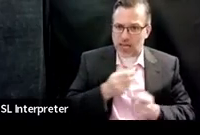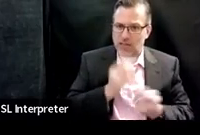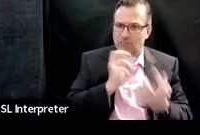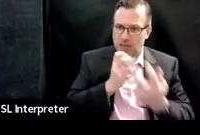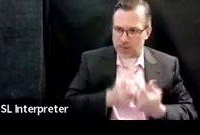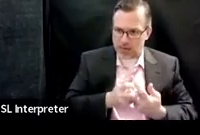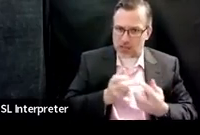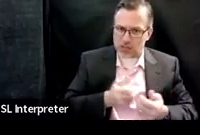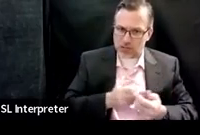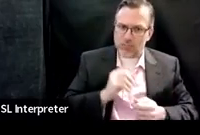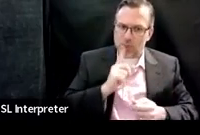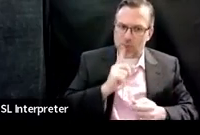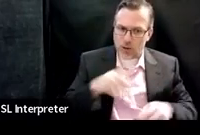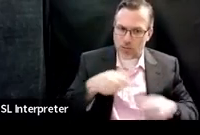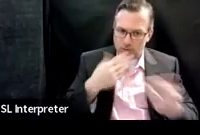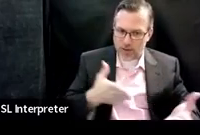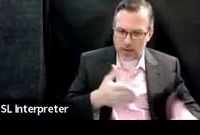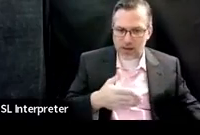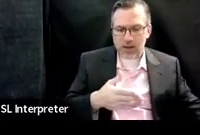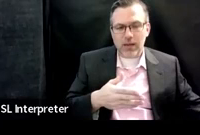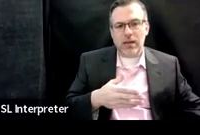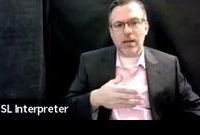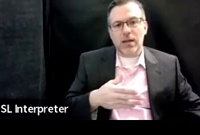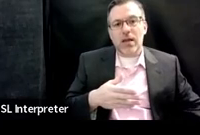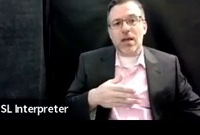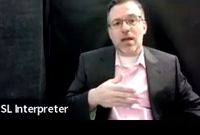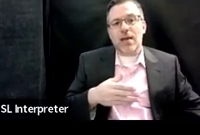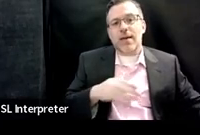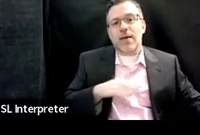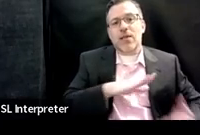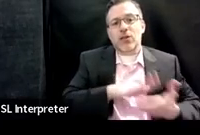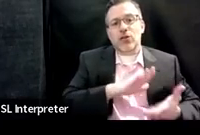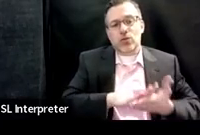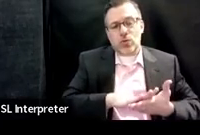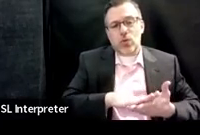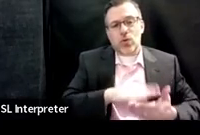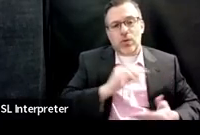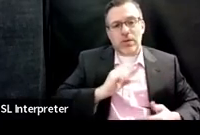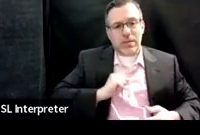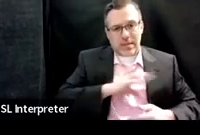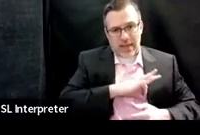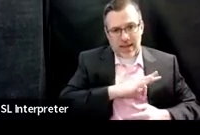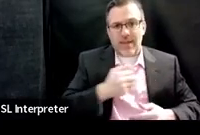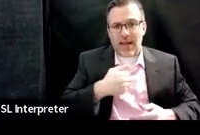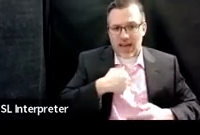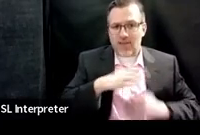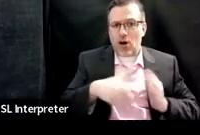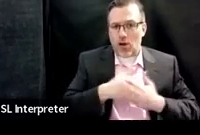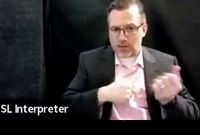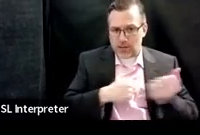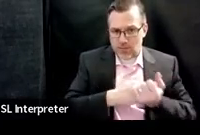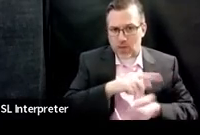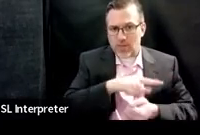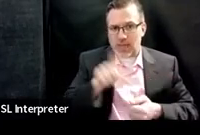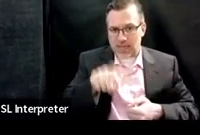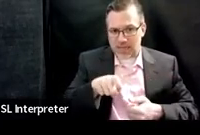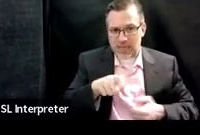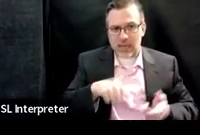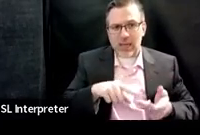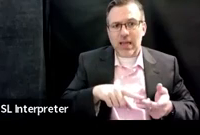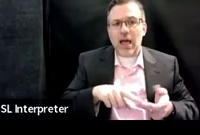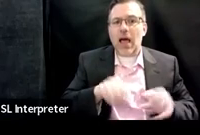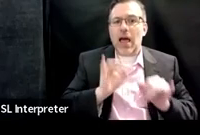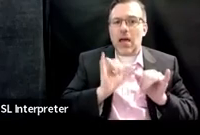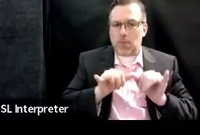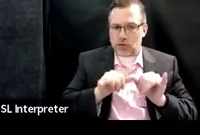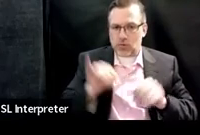provided, that school personnel receive the supports and professional development they need, and measurable IEP goals enable a